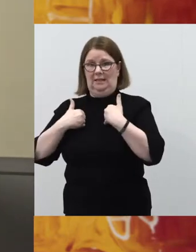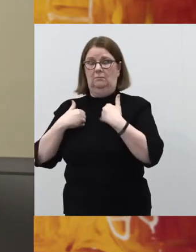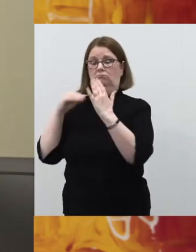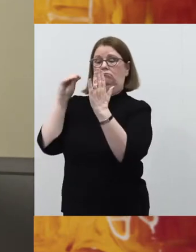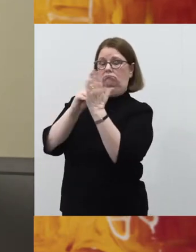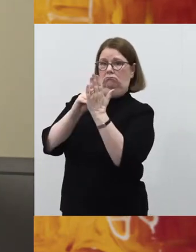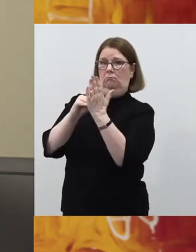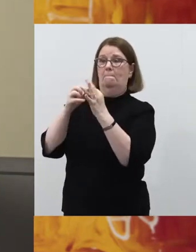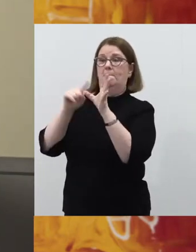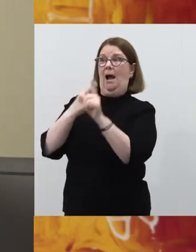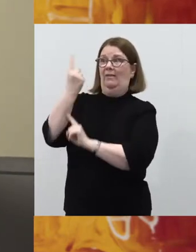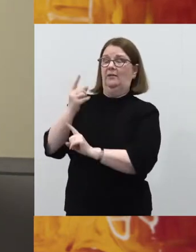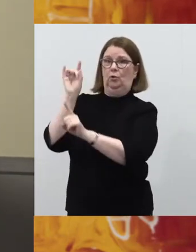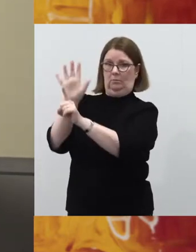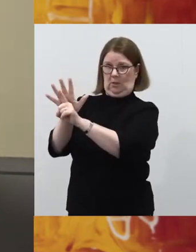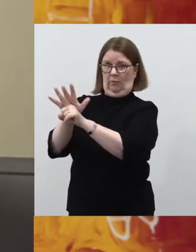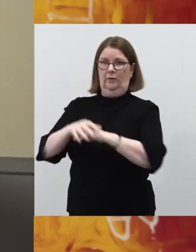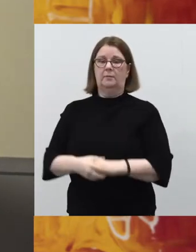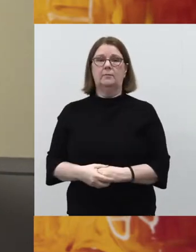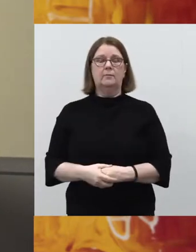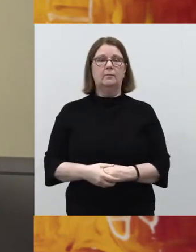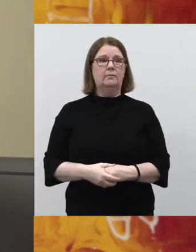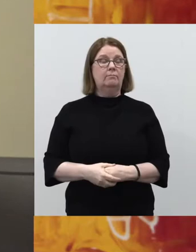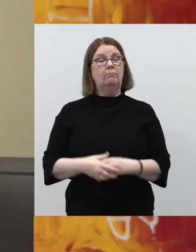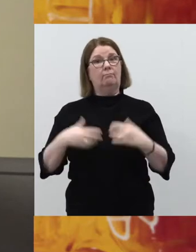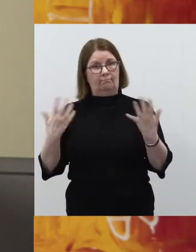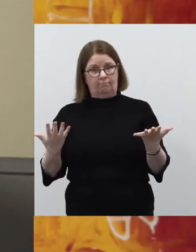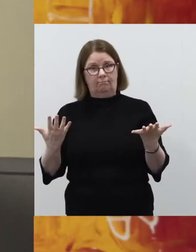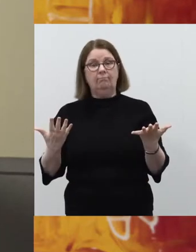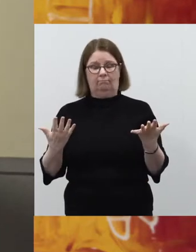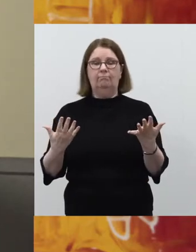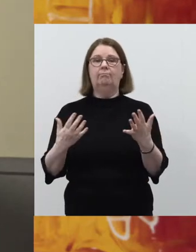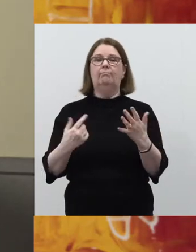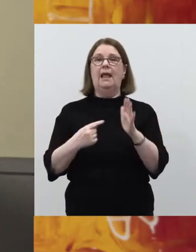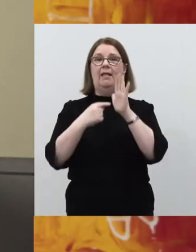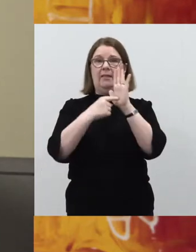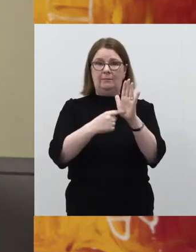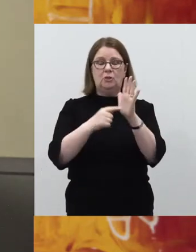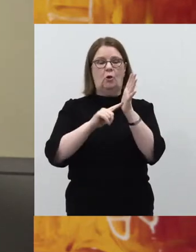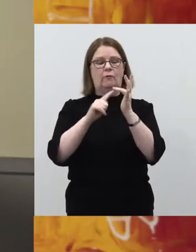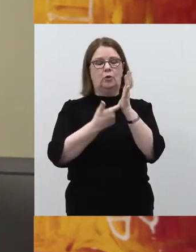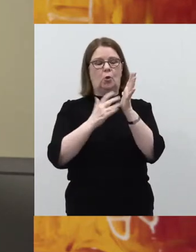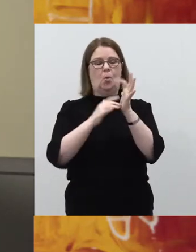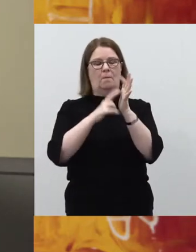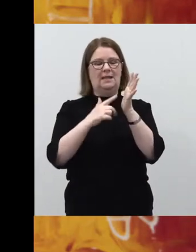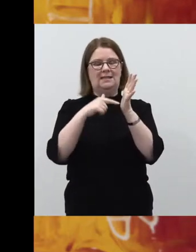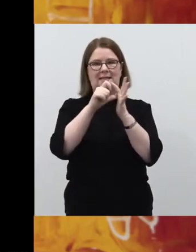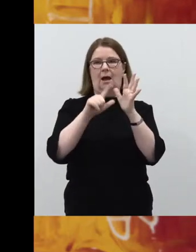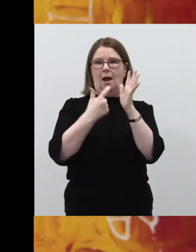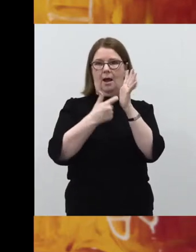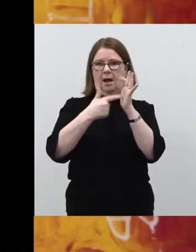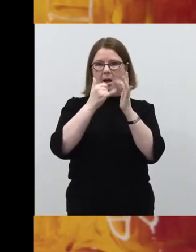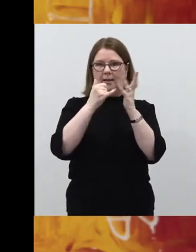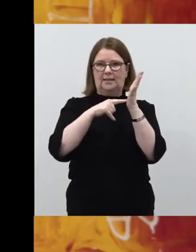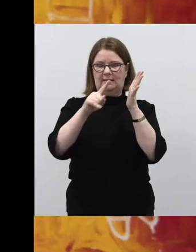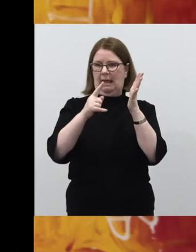That said, the image of the tormented artists exploding their anxiety and frustrations onto a canvas has become